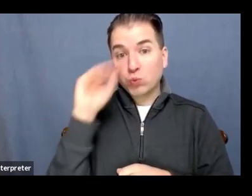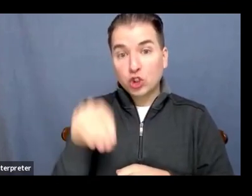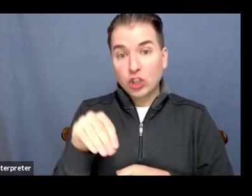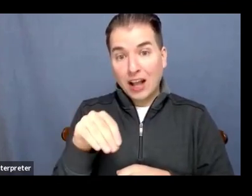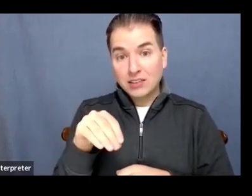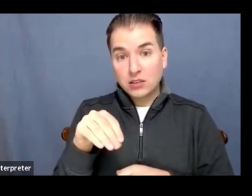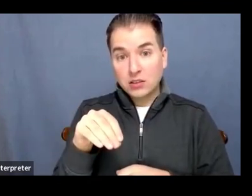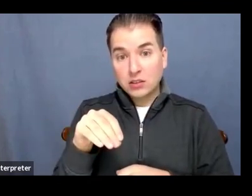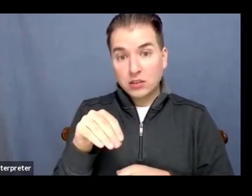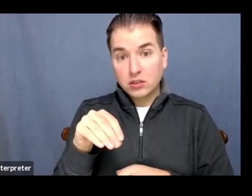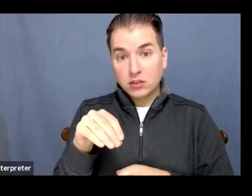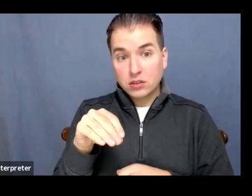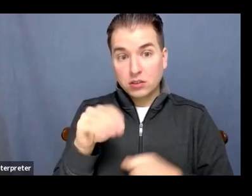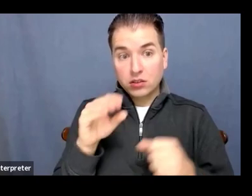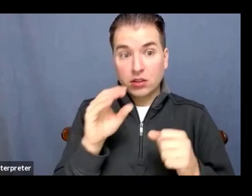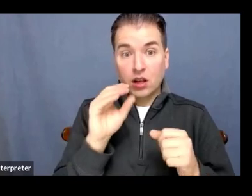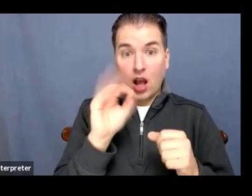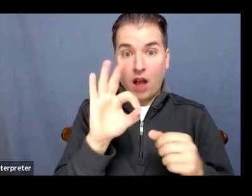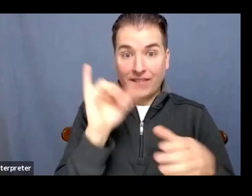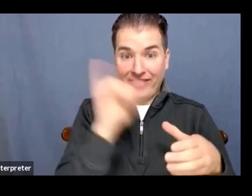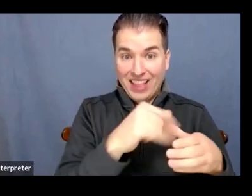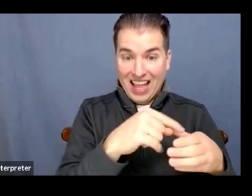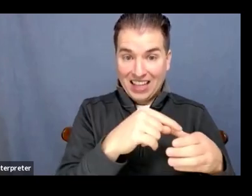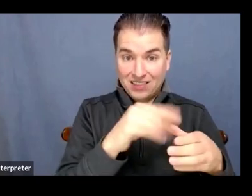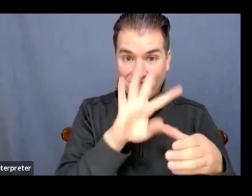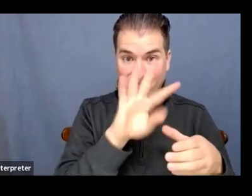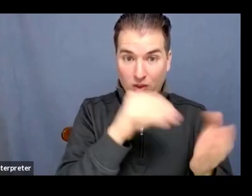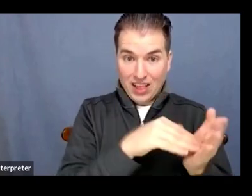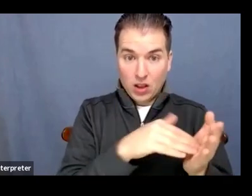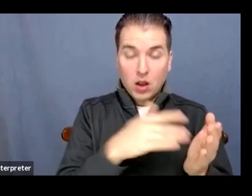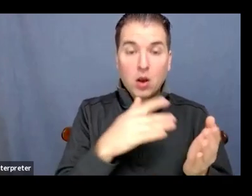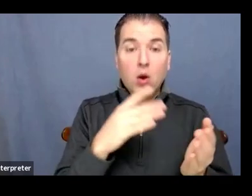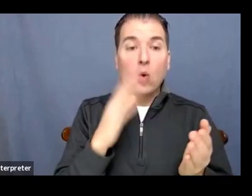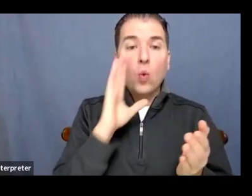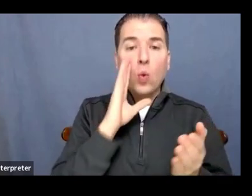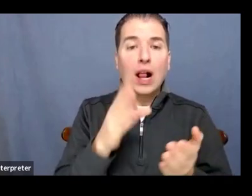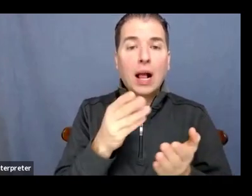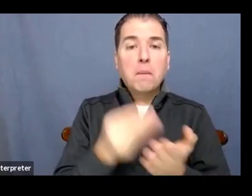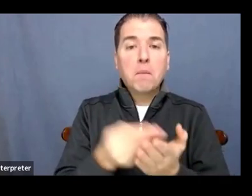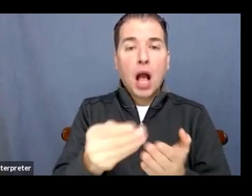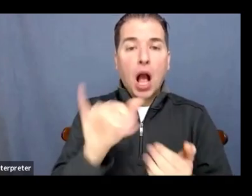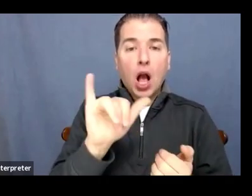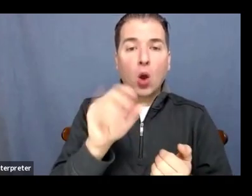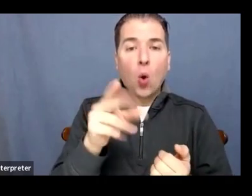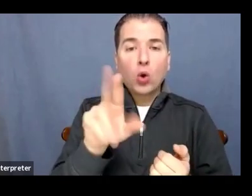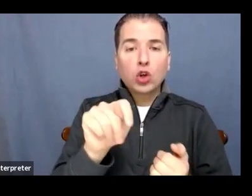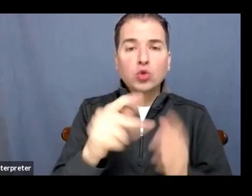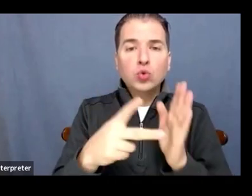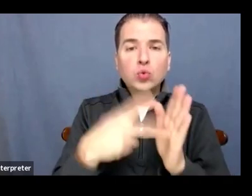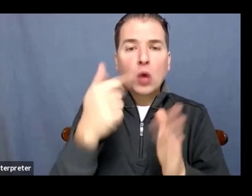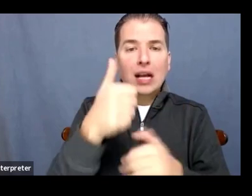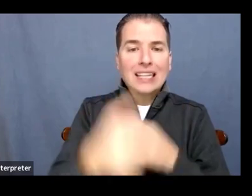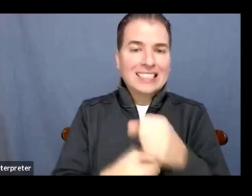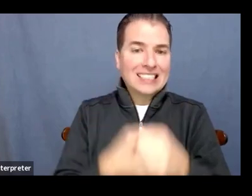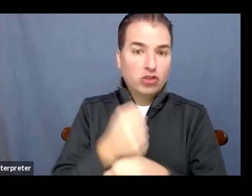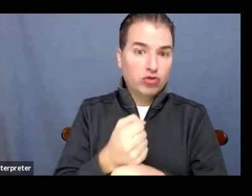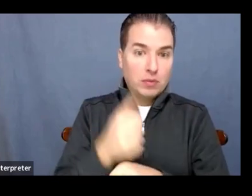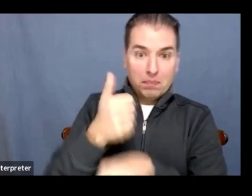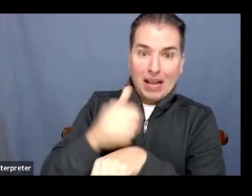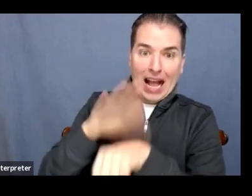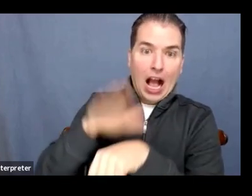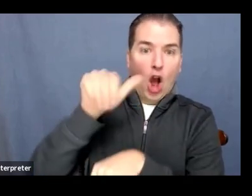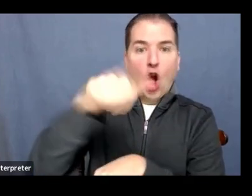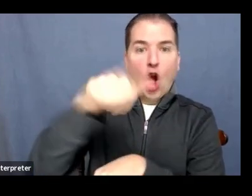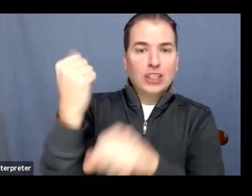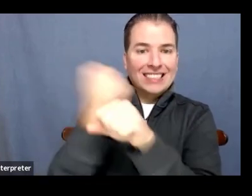yogurt at least twice a year. So I'm going to do a quick math here that says 15% of